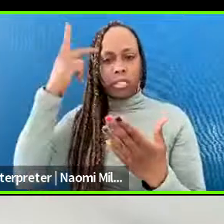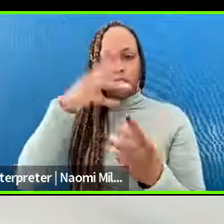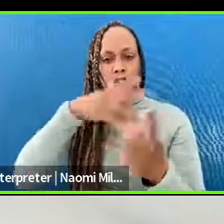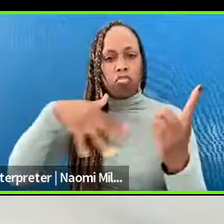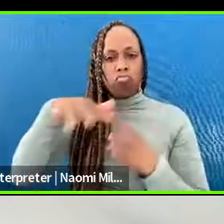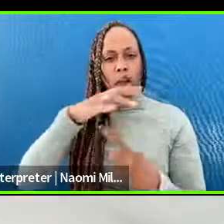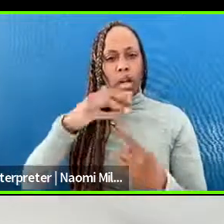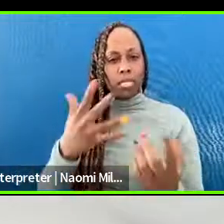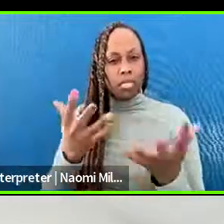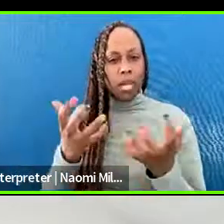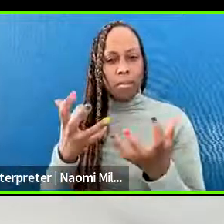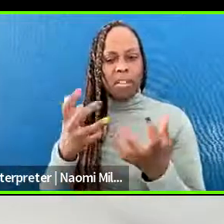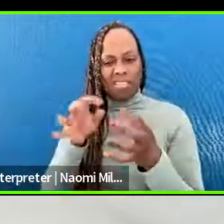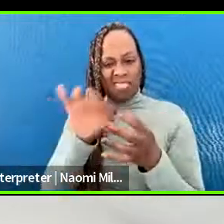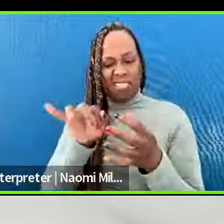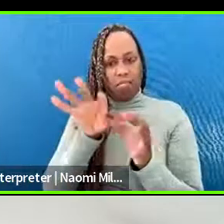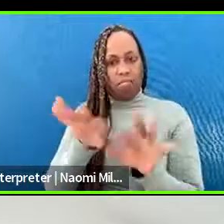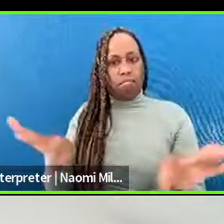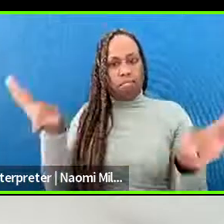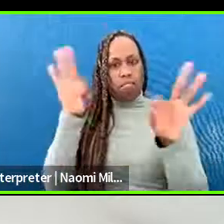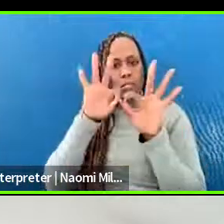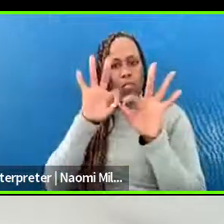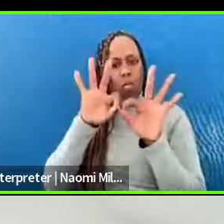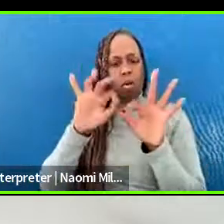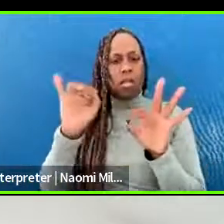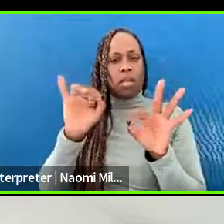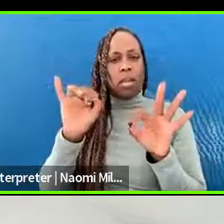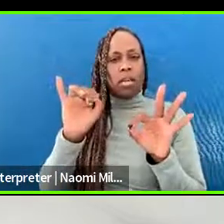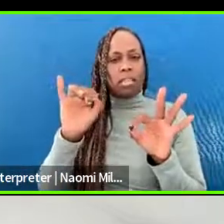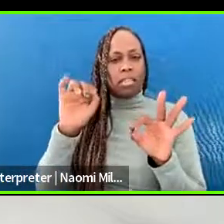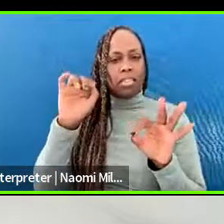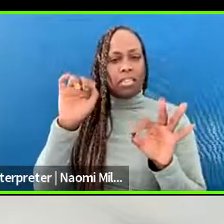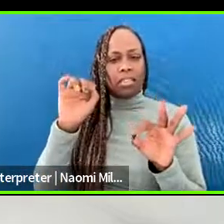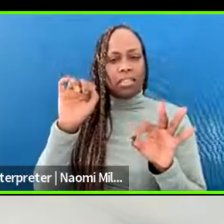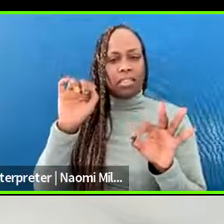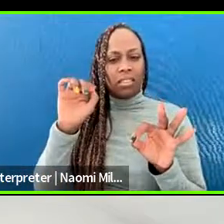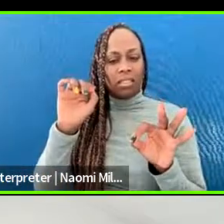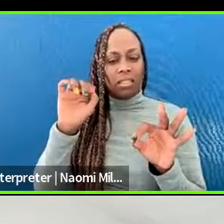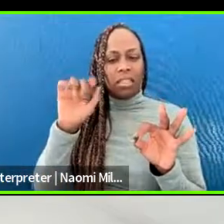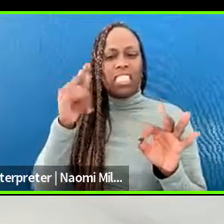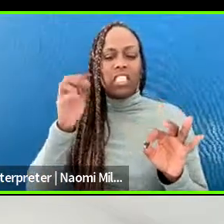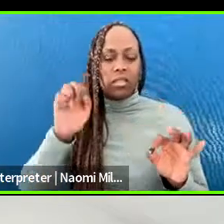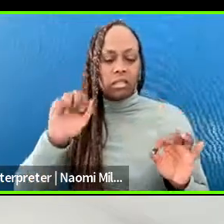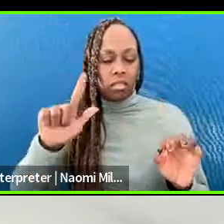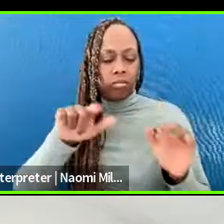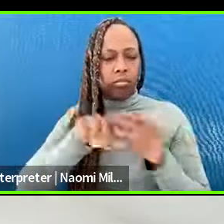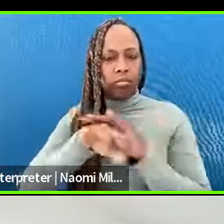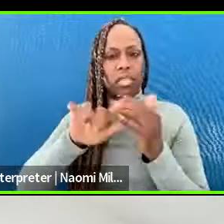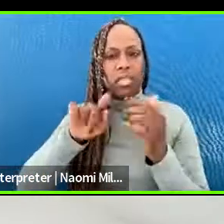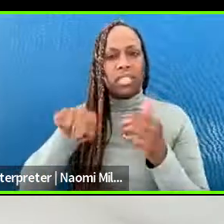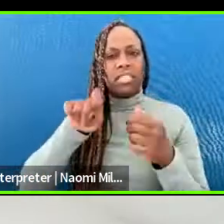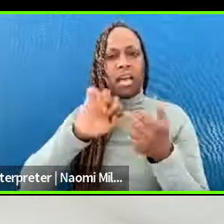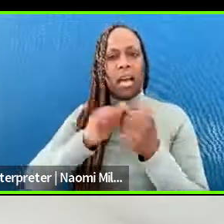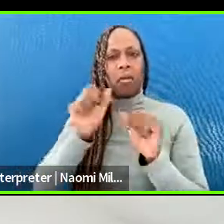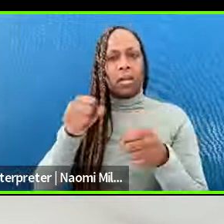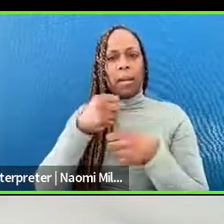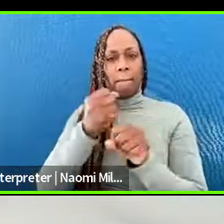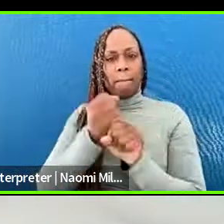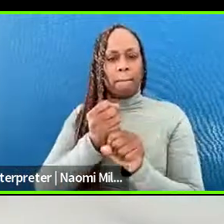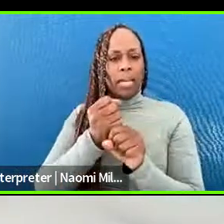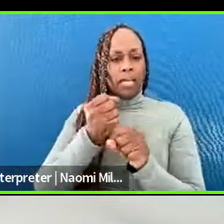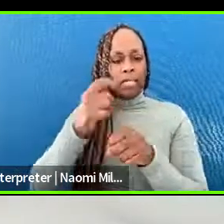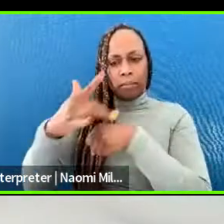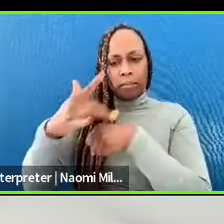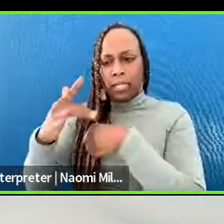is key too, in addition to like the kind of logistical access, like this is how we can make spaces or make conversations